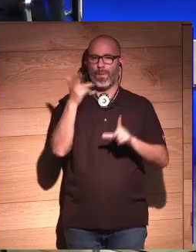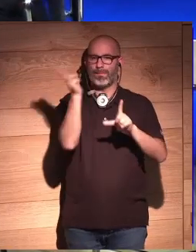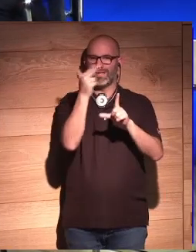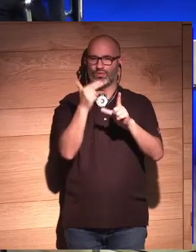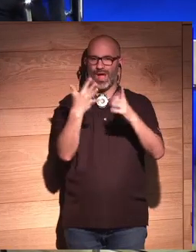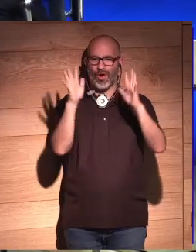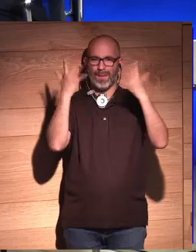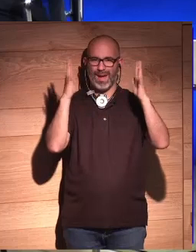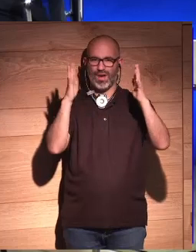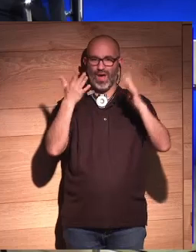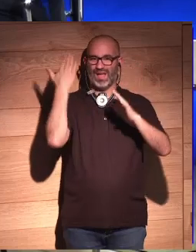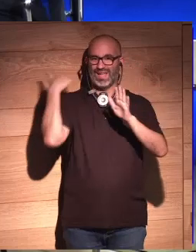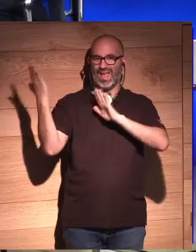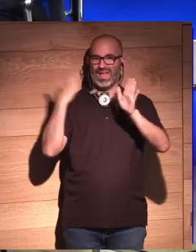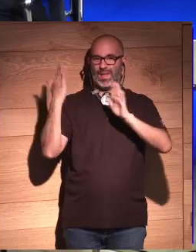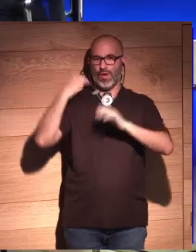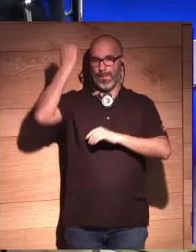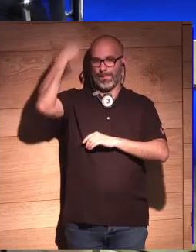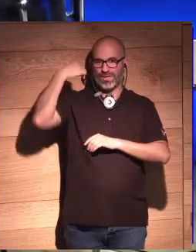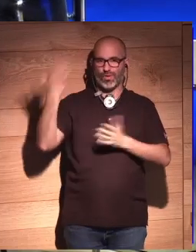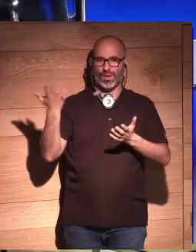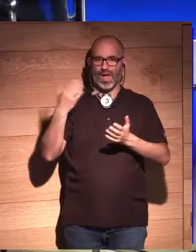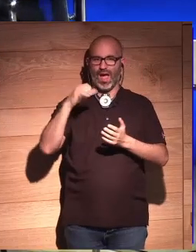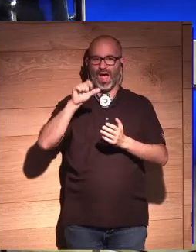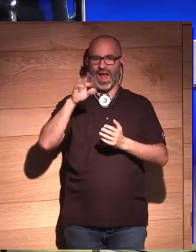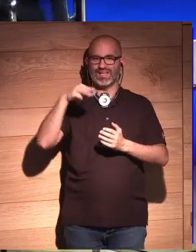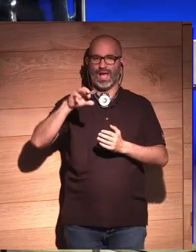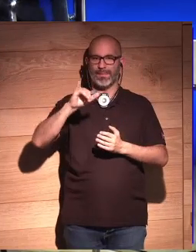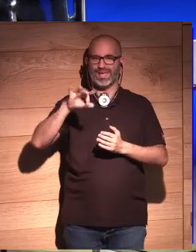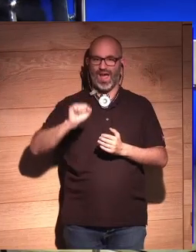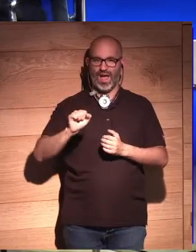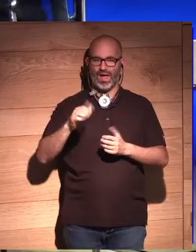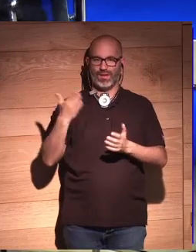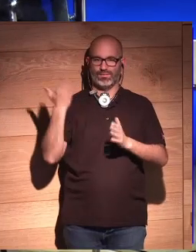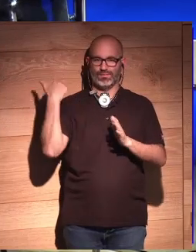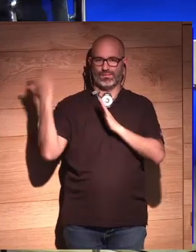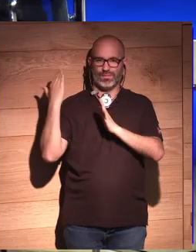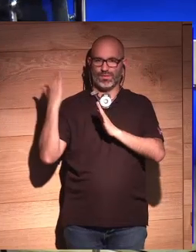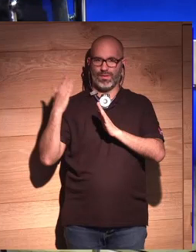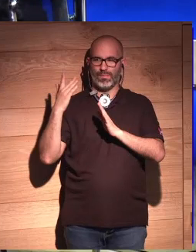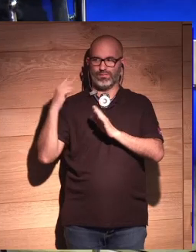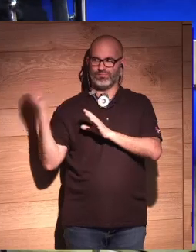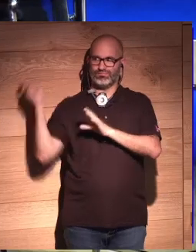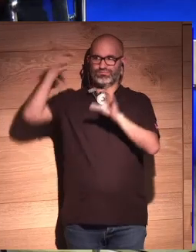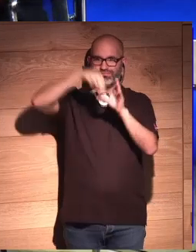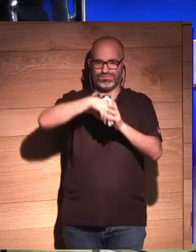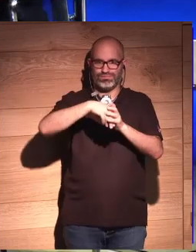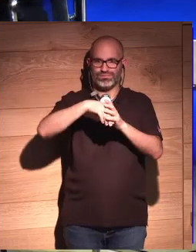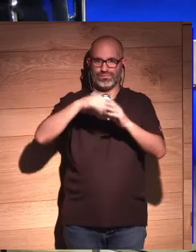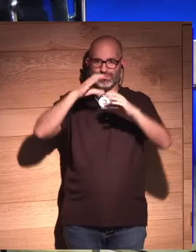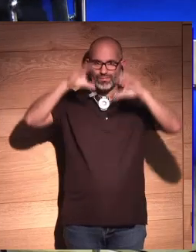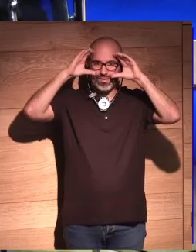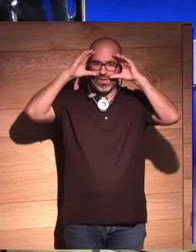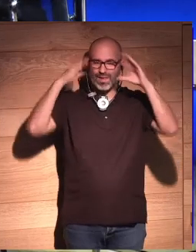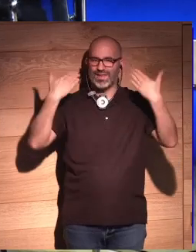prehistorical, you know, prehistory to virtual reality. So it's like we don't need to put our hands or to design